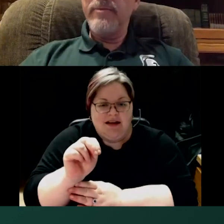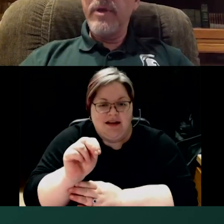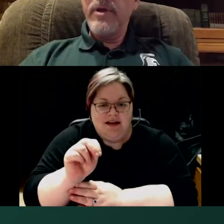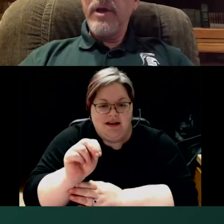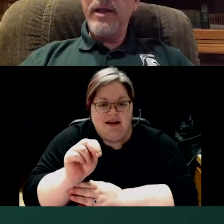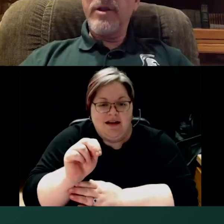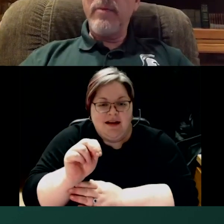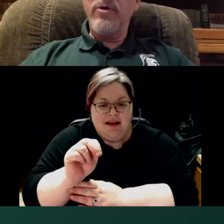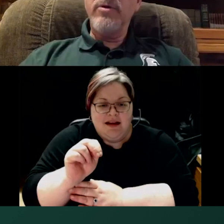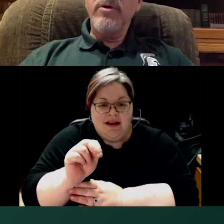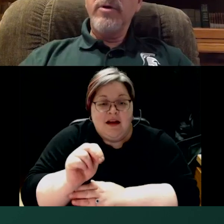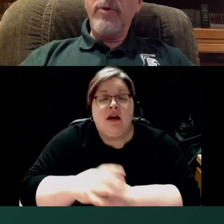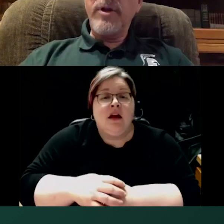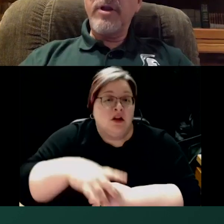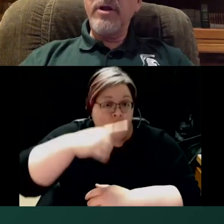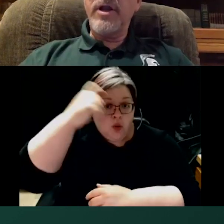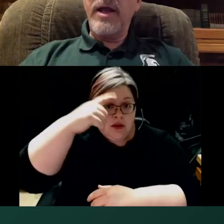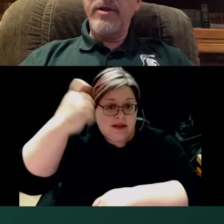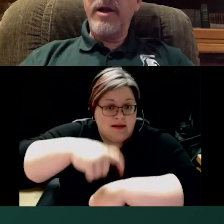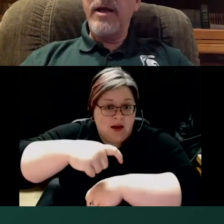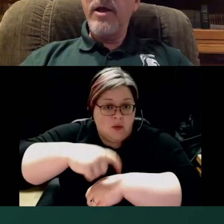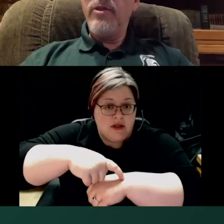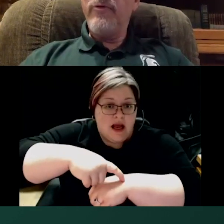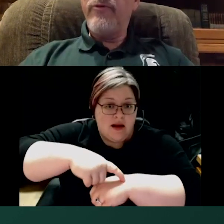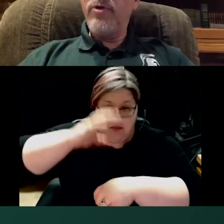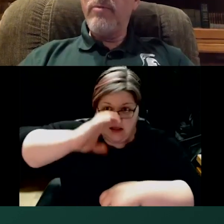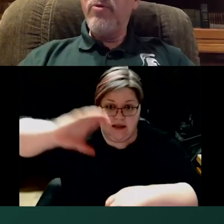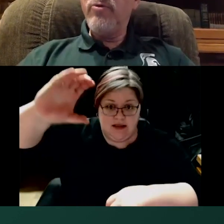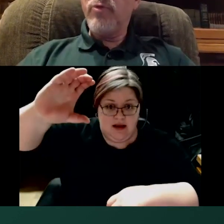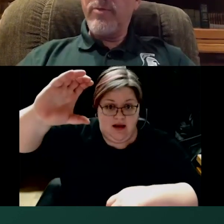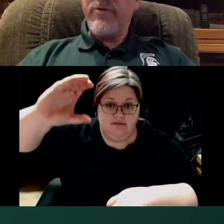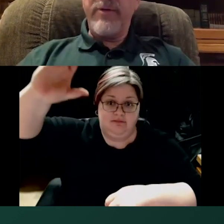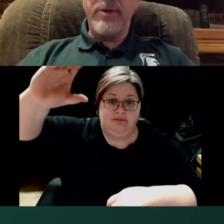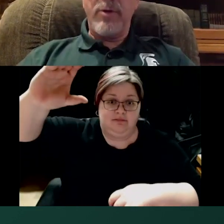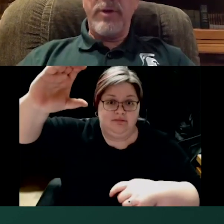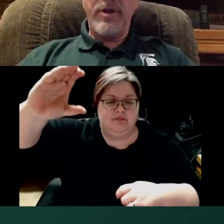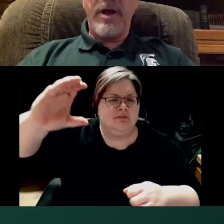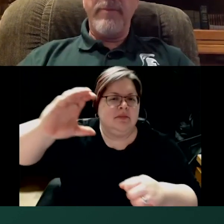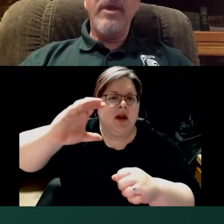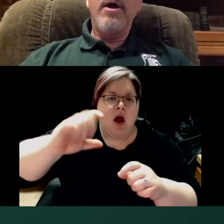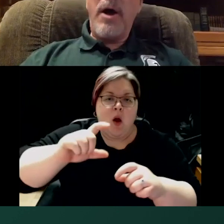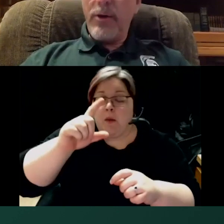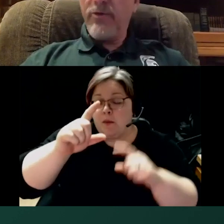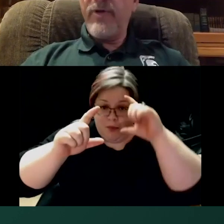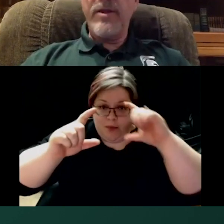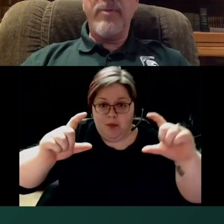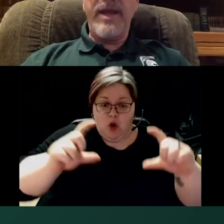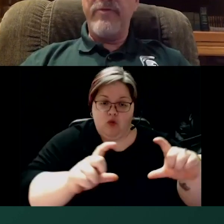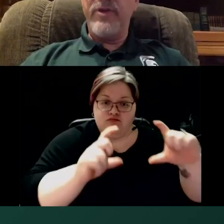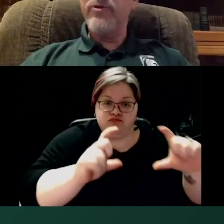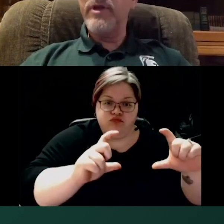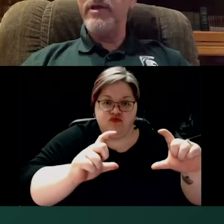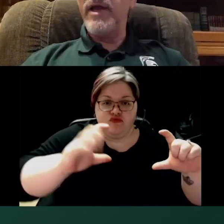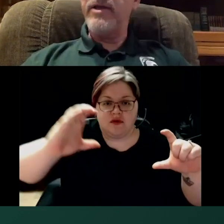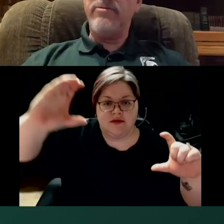sky. In summer, when the sun is high in the sky, the full moon will be very low in the sky. Other phases